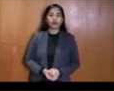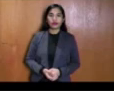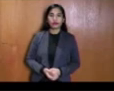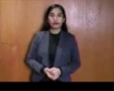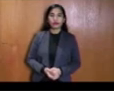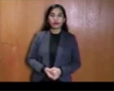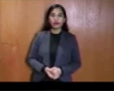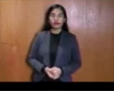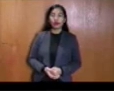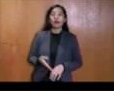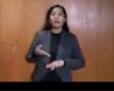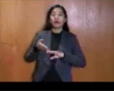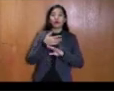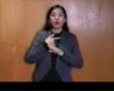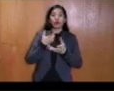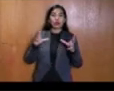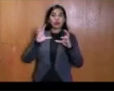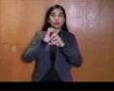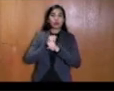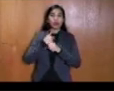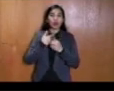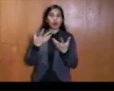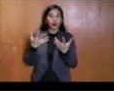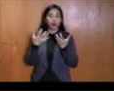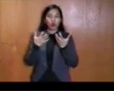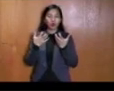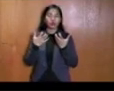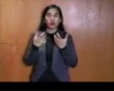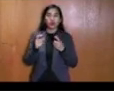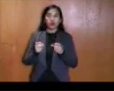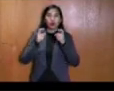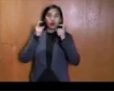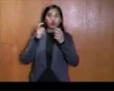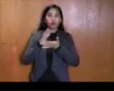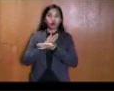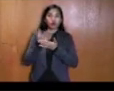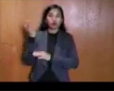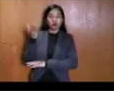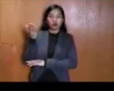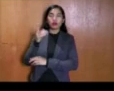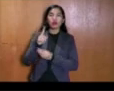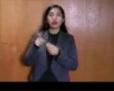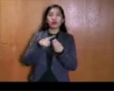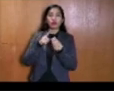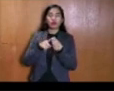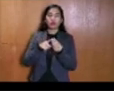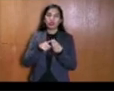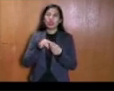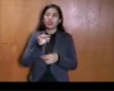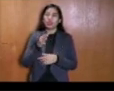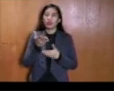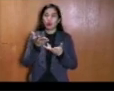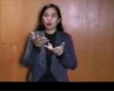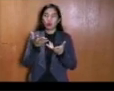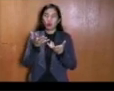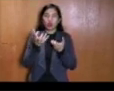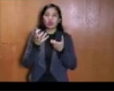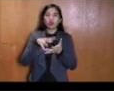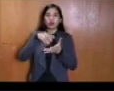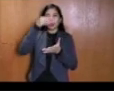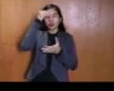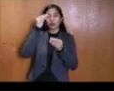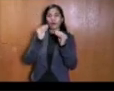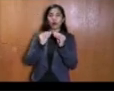So before I end, I do want to quickly share, if you're interested in learning more about the intersection of climate change